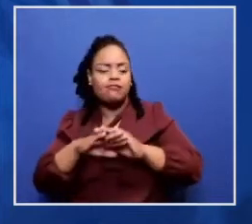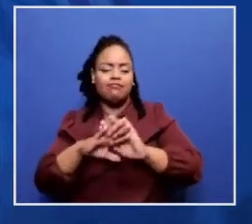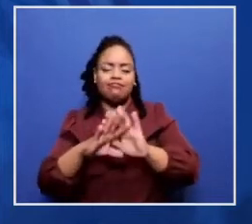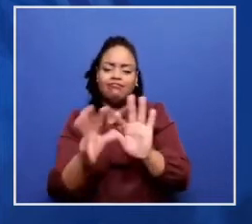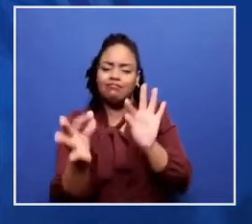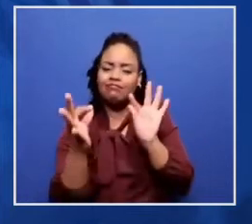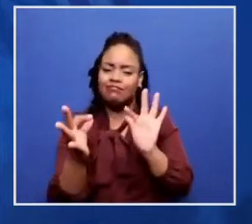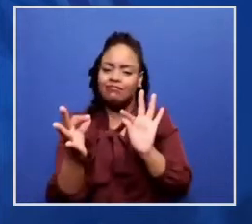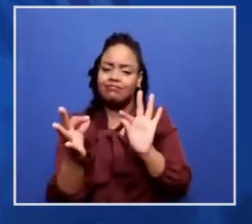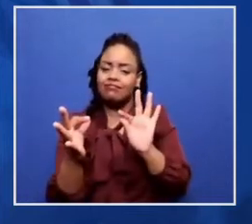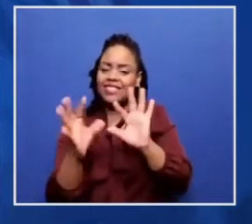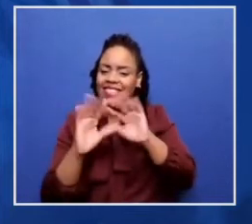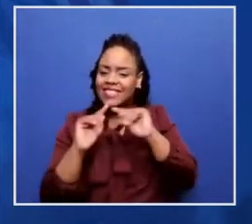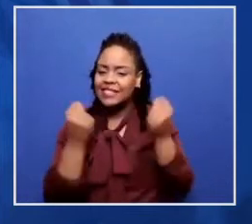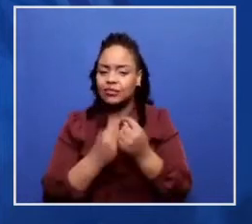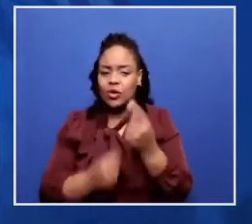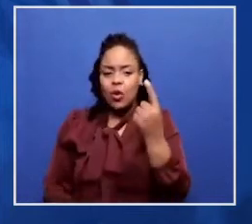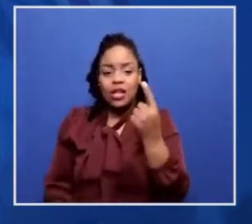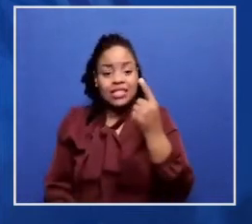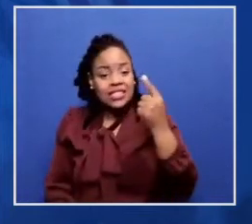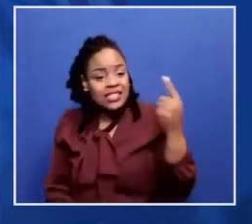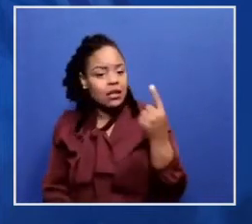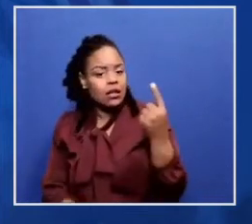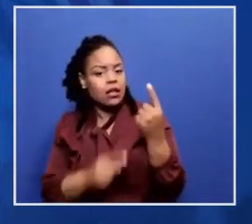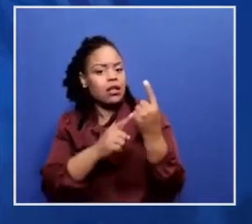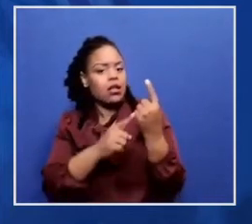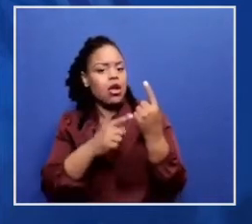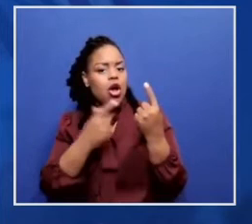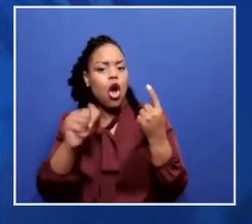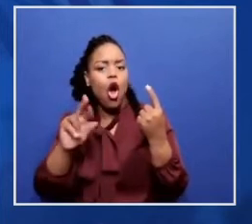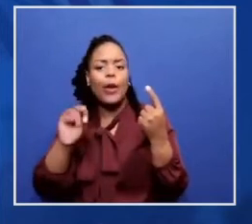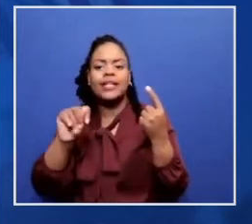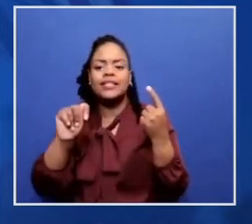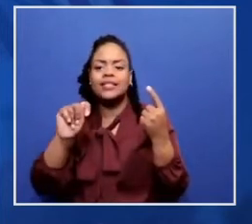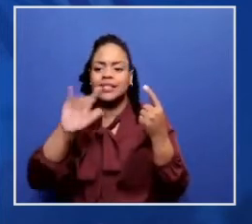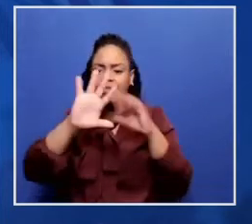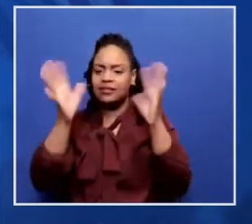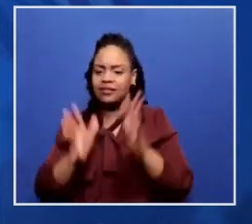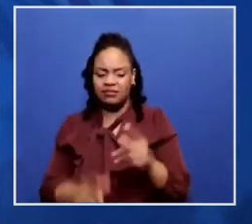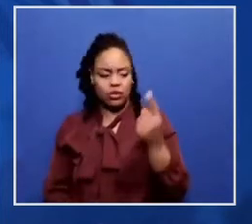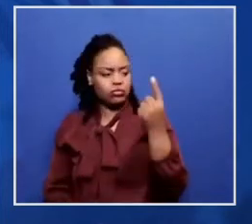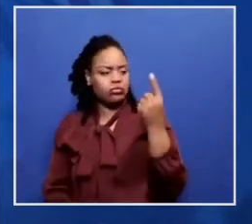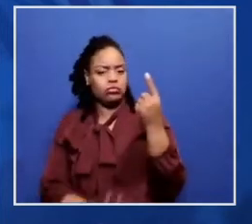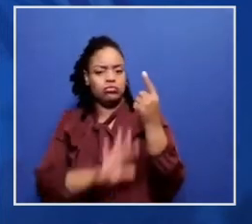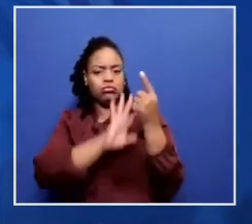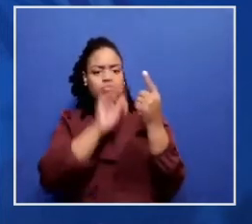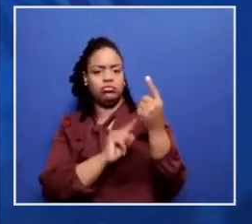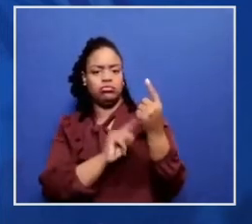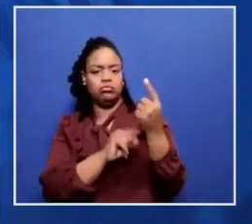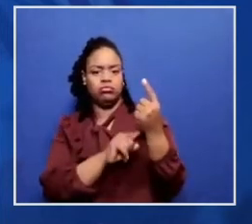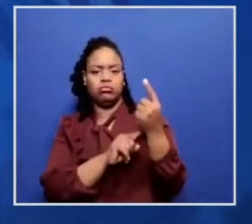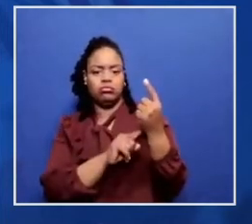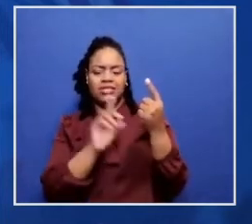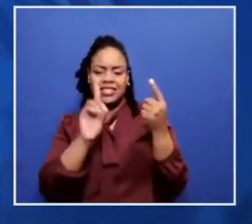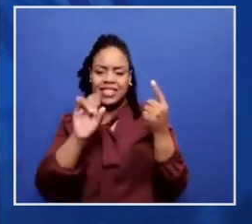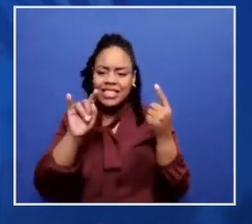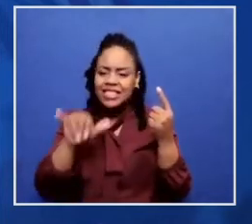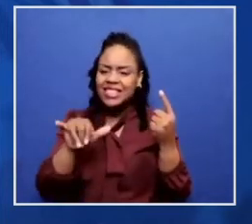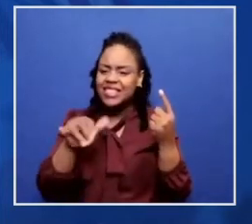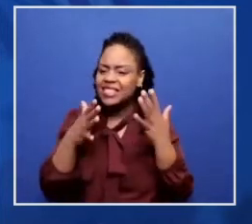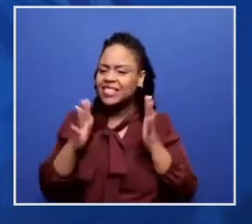there. I know it's been this National Day of Service, but we should try to serve every single day because we do live in a great nation that can be greater if we will